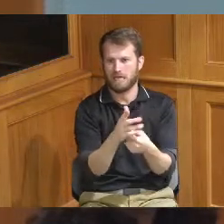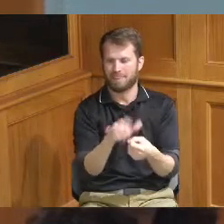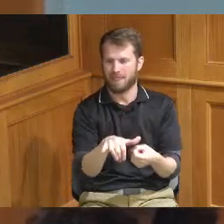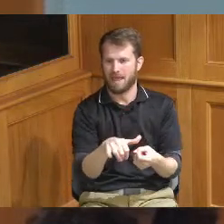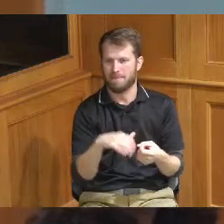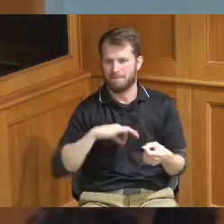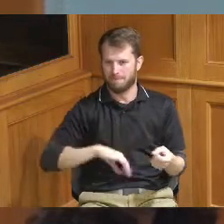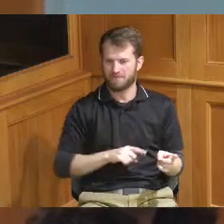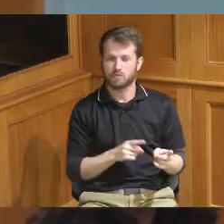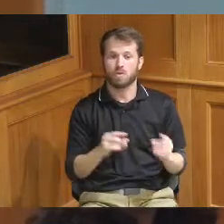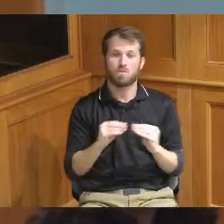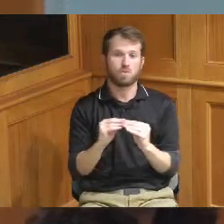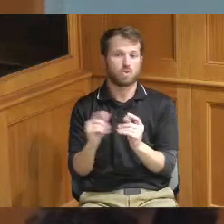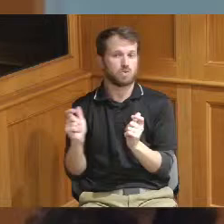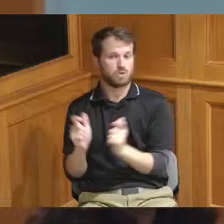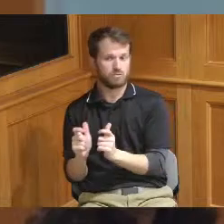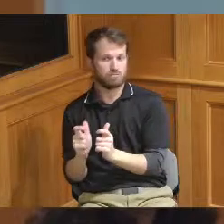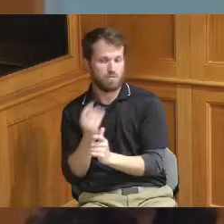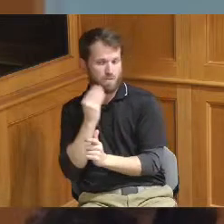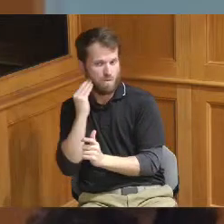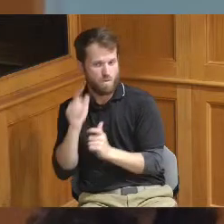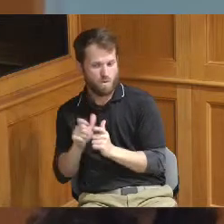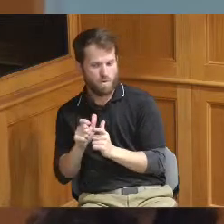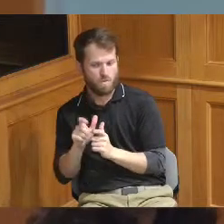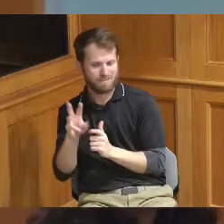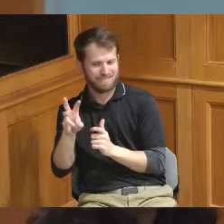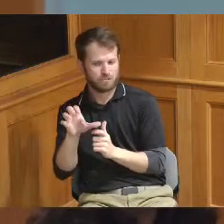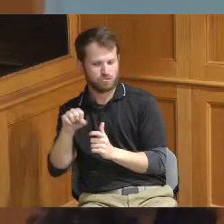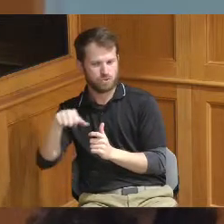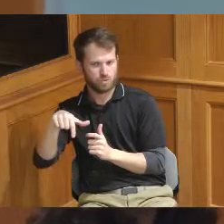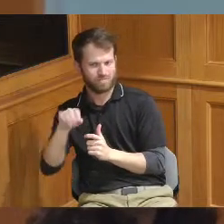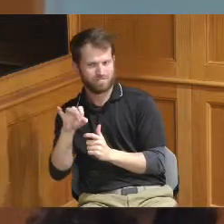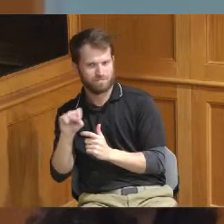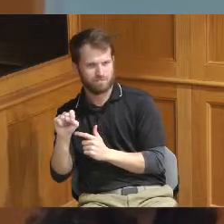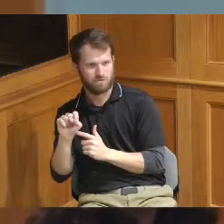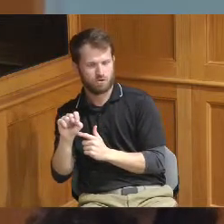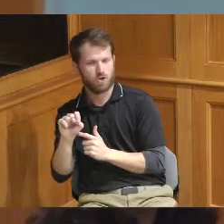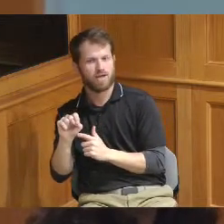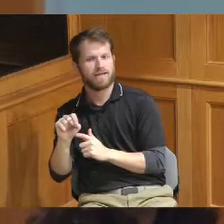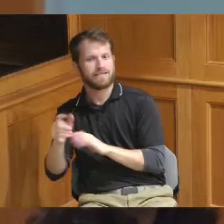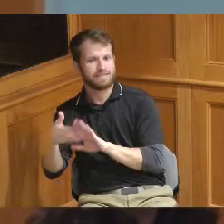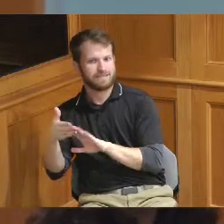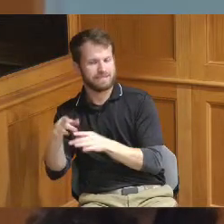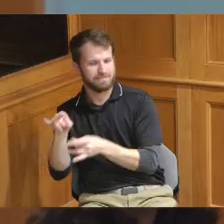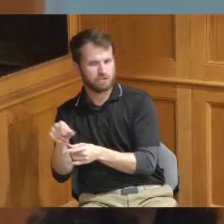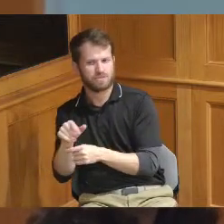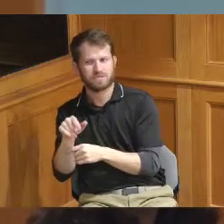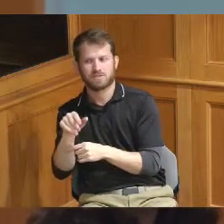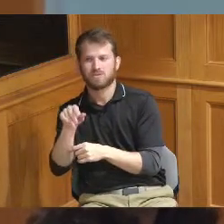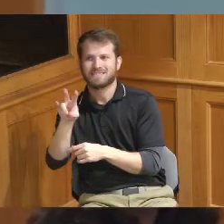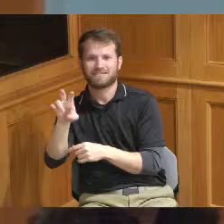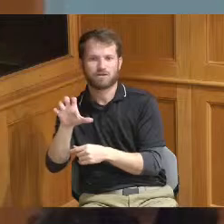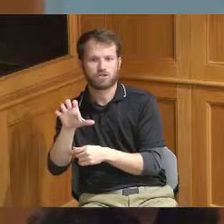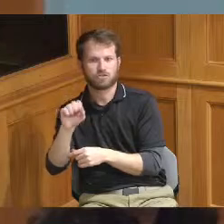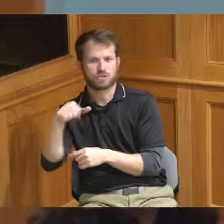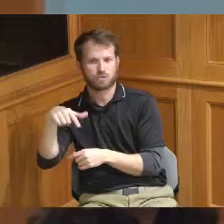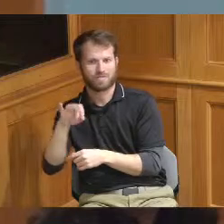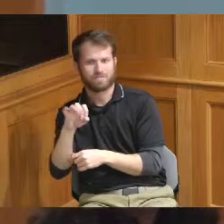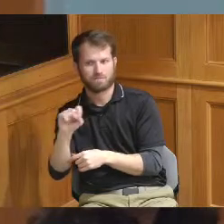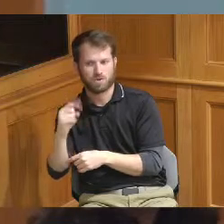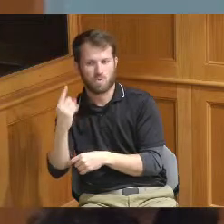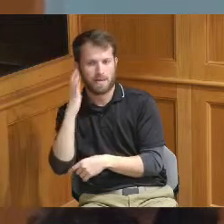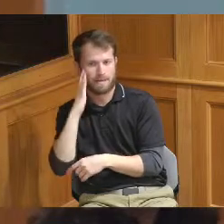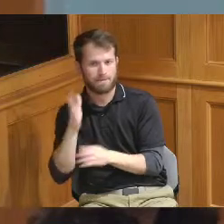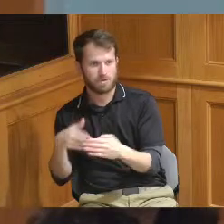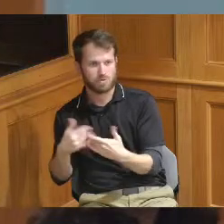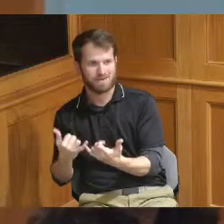smaller units, that I've got a 600 square foot efficiency or a 700 square foot 1-bedroom, well,